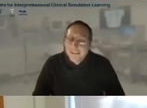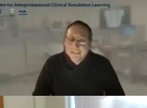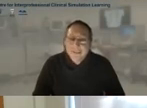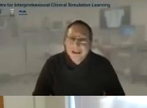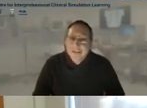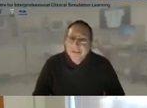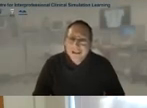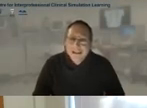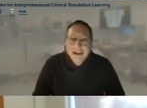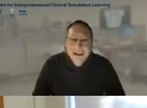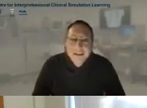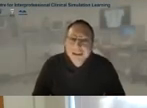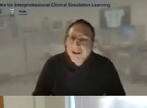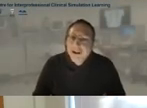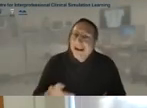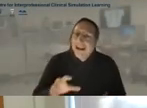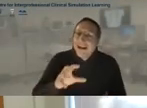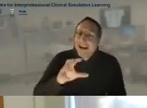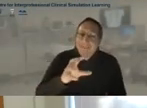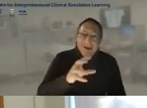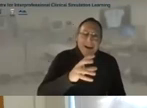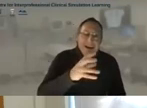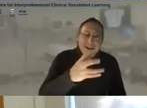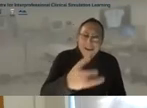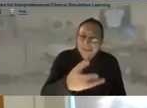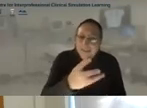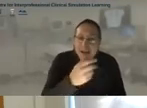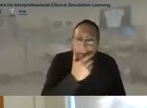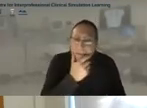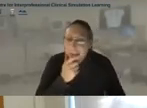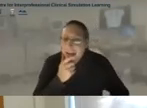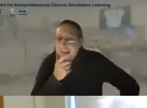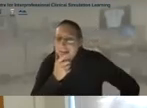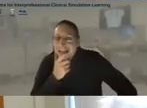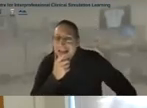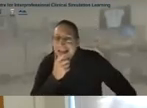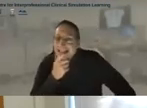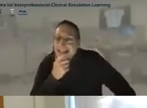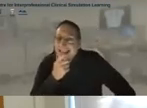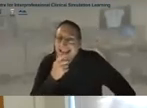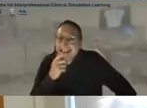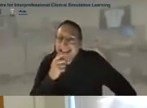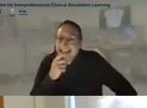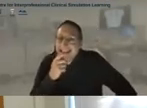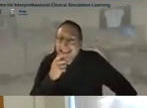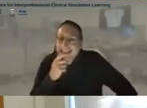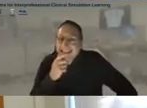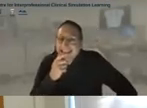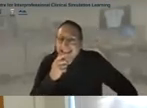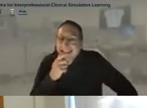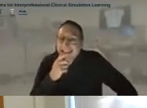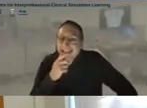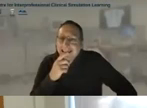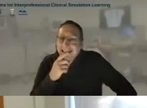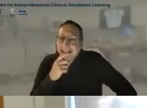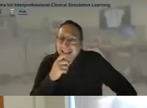Outstanding. Thank you for that. Tamara, anything you'd want to add at this time, at this part of the conversation? You know, I just want to